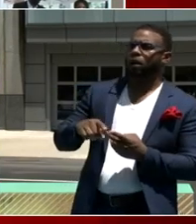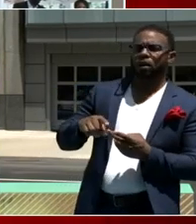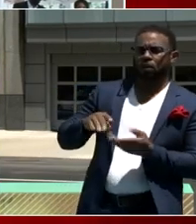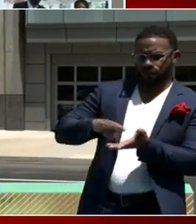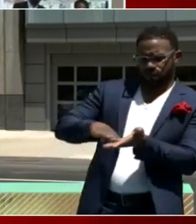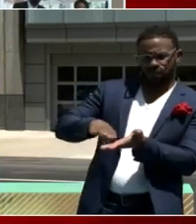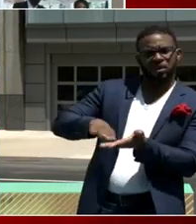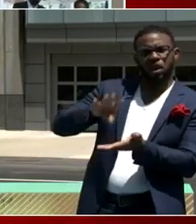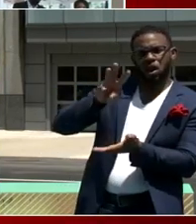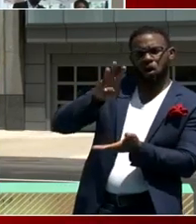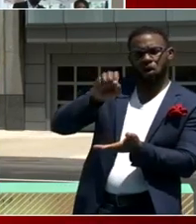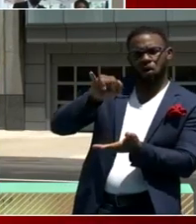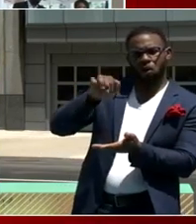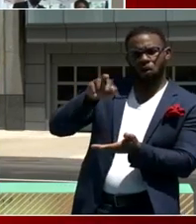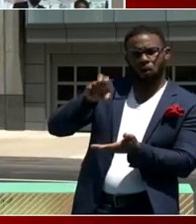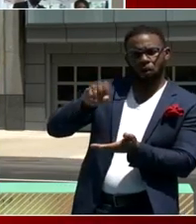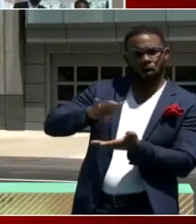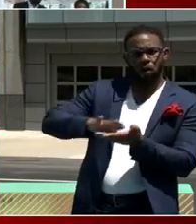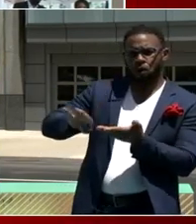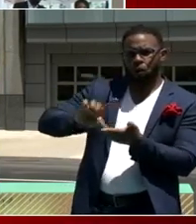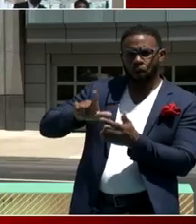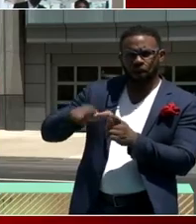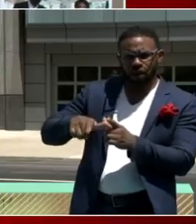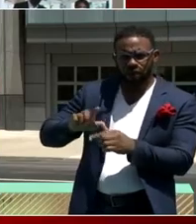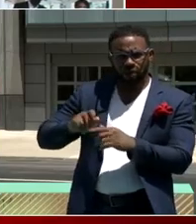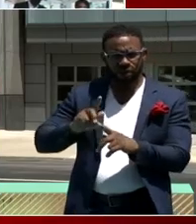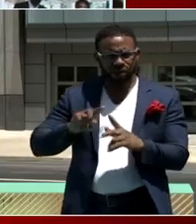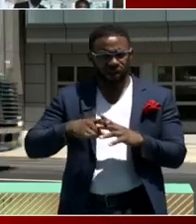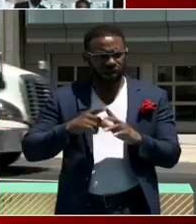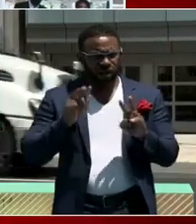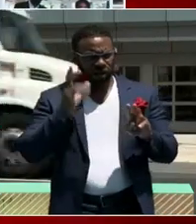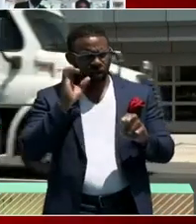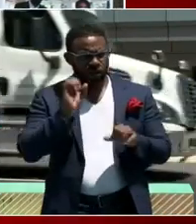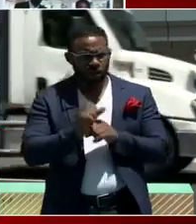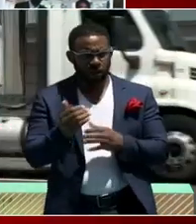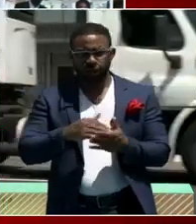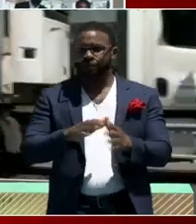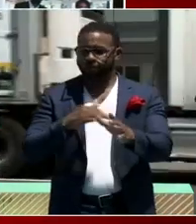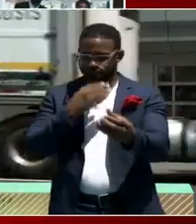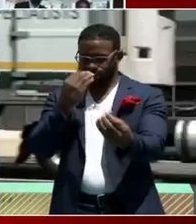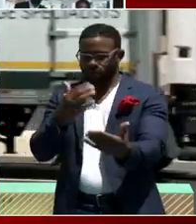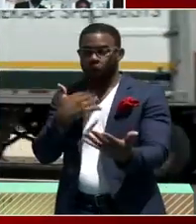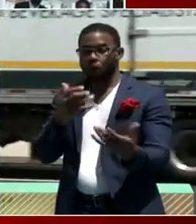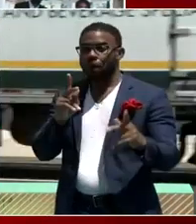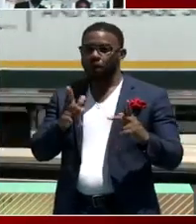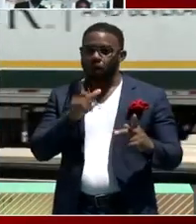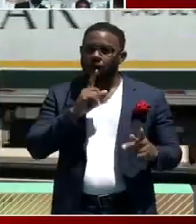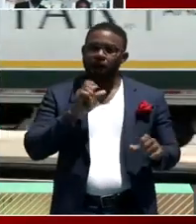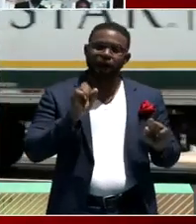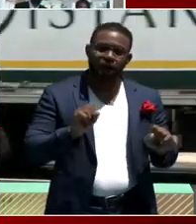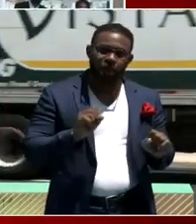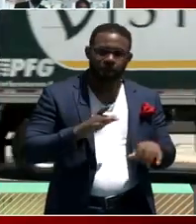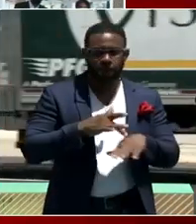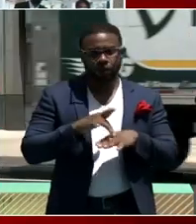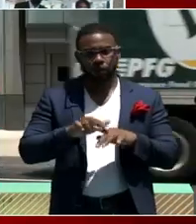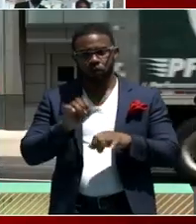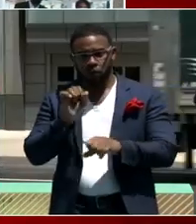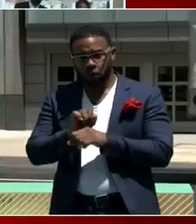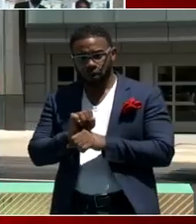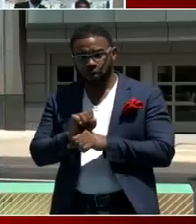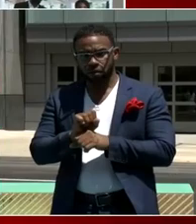expire? When would people have to start looking for work again and those waivers expire? So let me say this. We want people who are able and available to